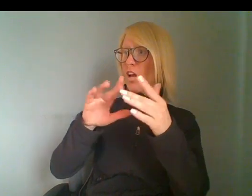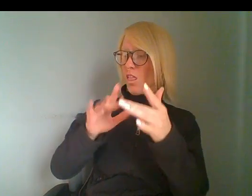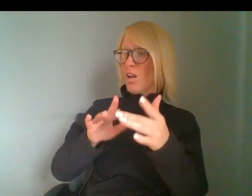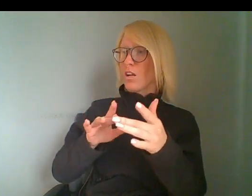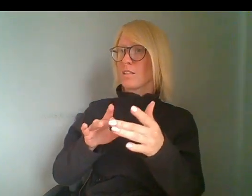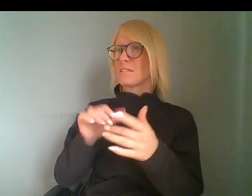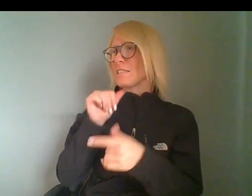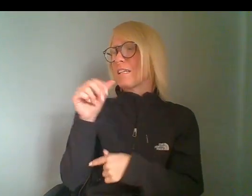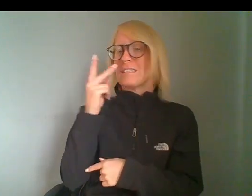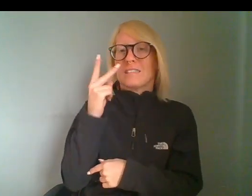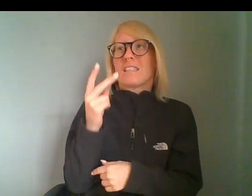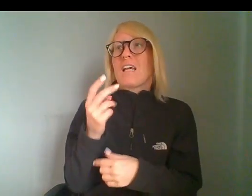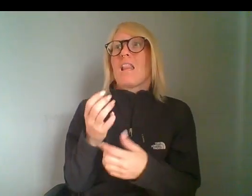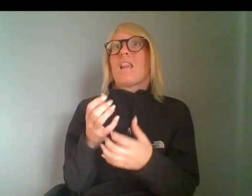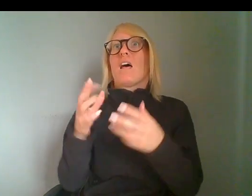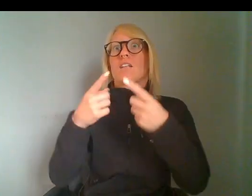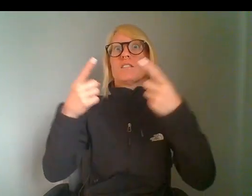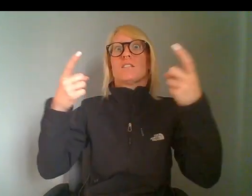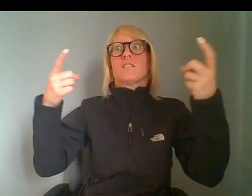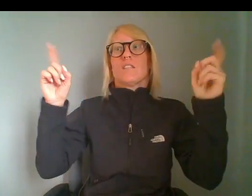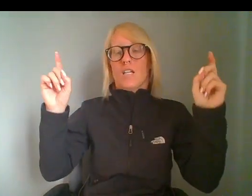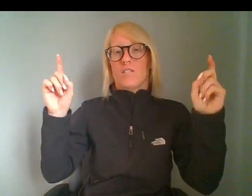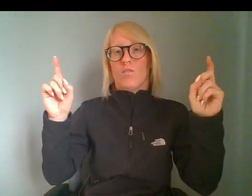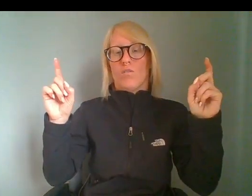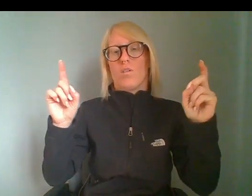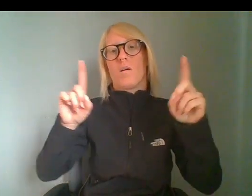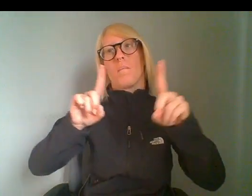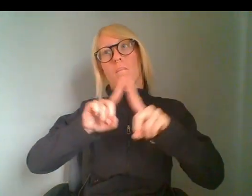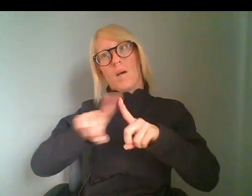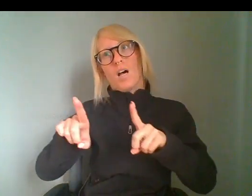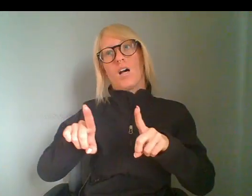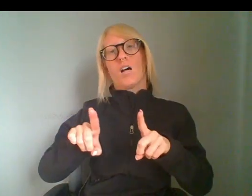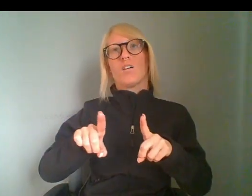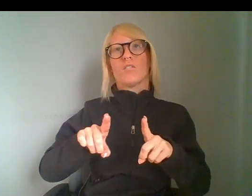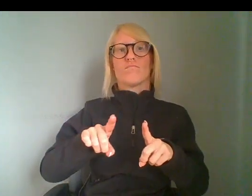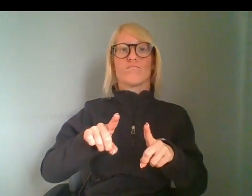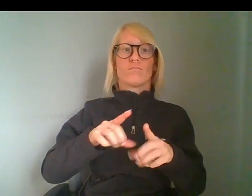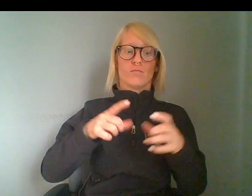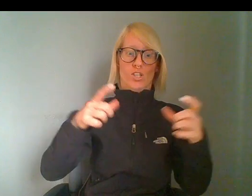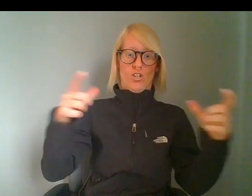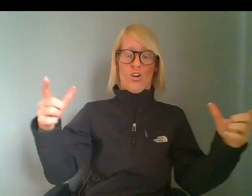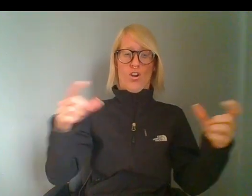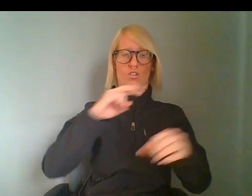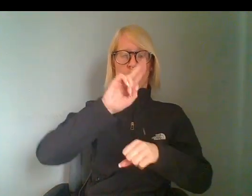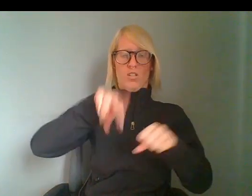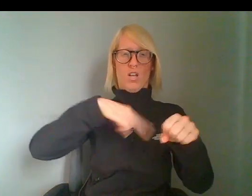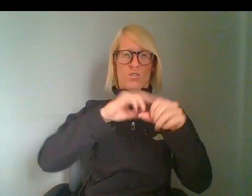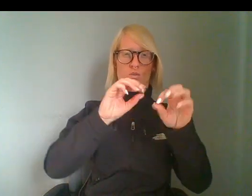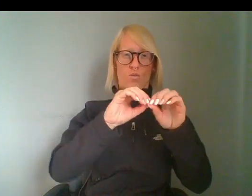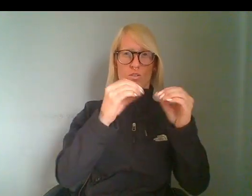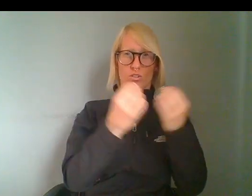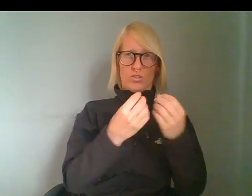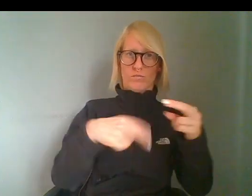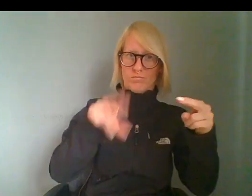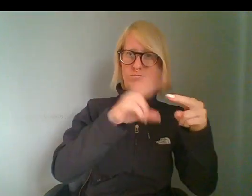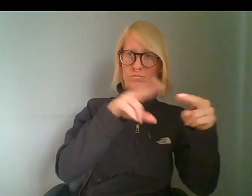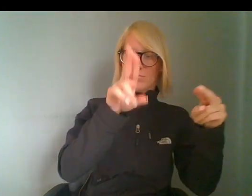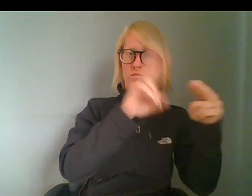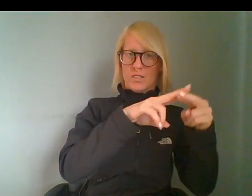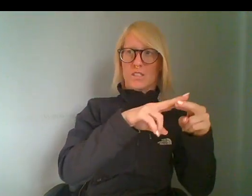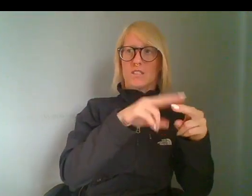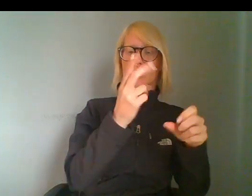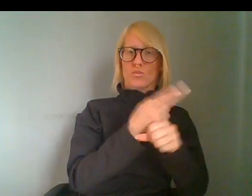It seems to be more of like the real big national well-known organizations. So we haven't used that feature.